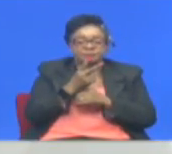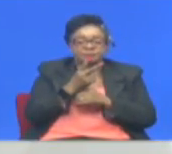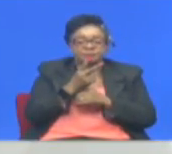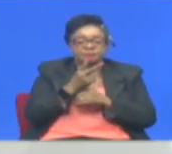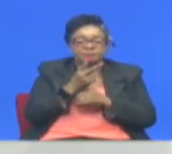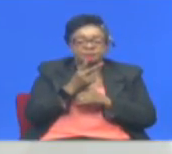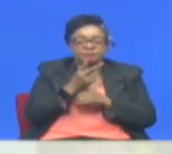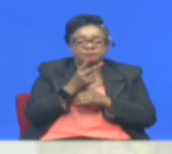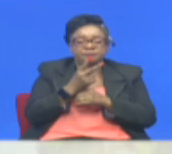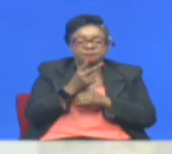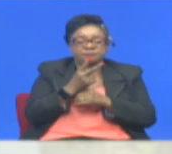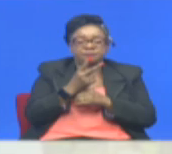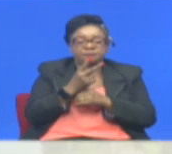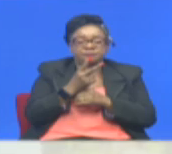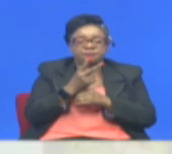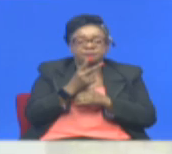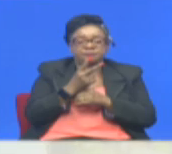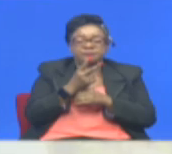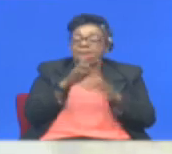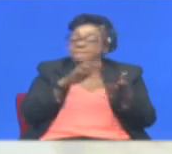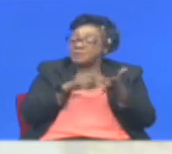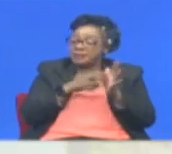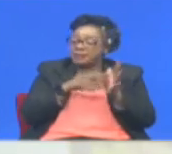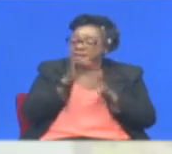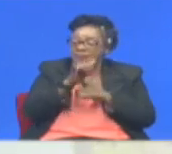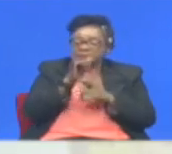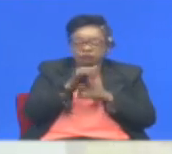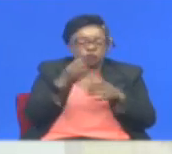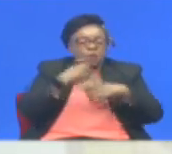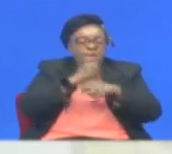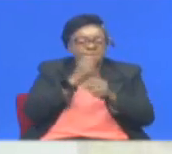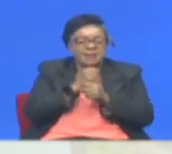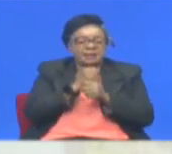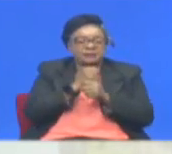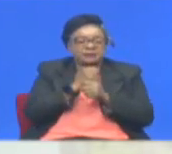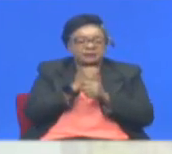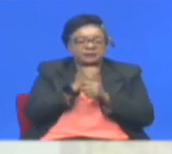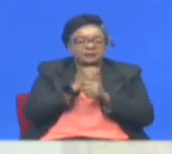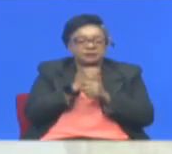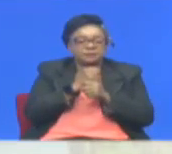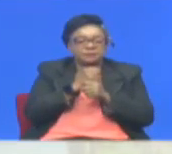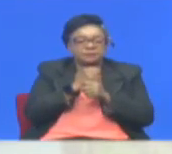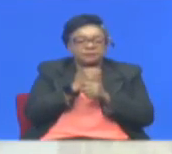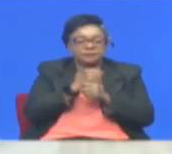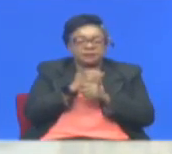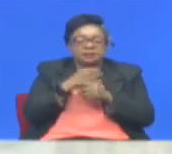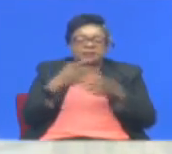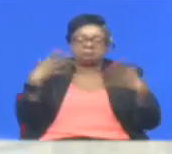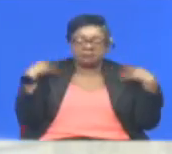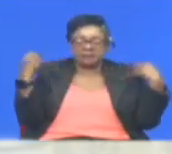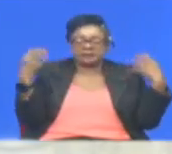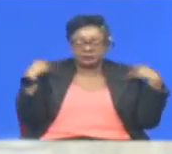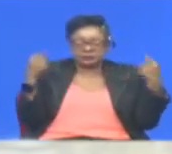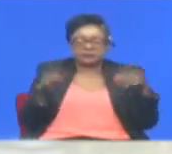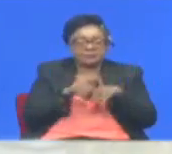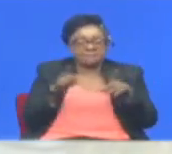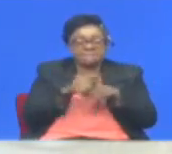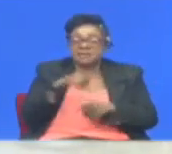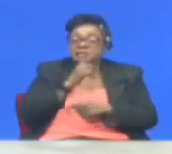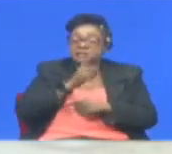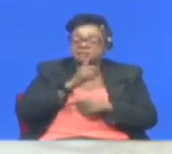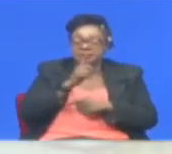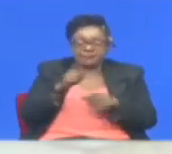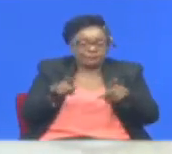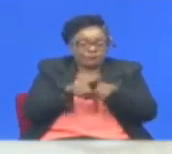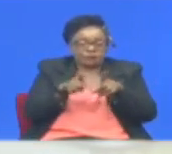under the top 30 in the World Cup, and especially in the speed discipline, I mean, like in